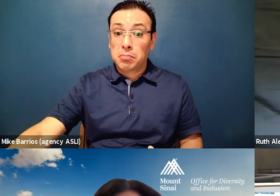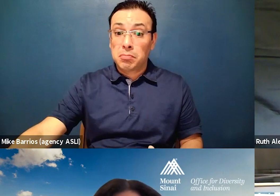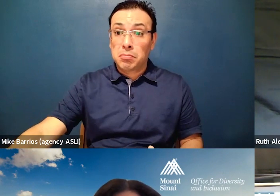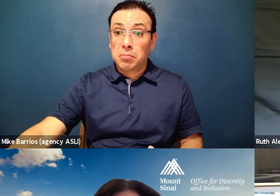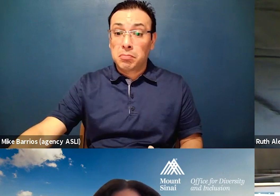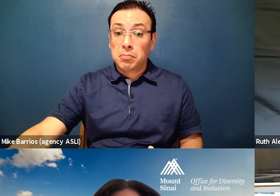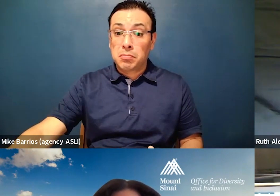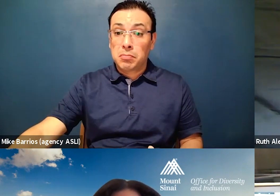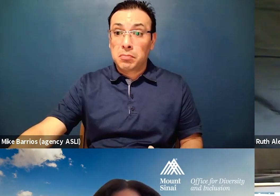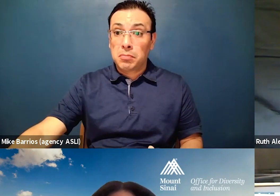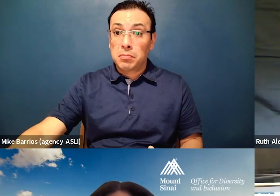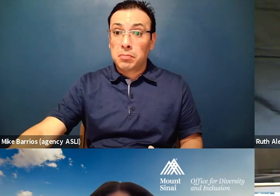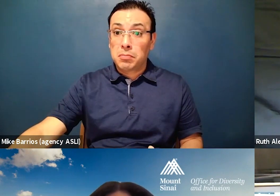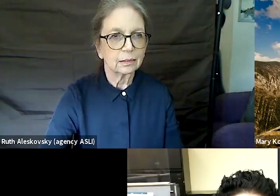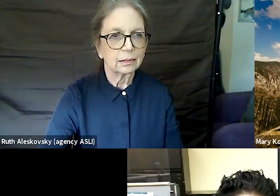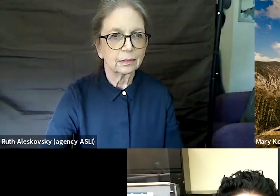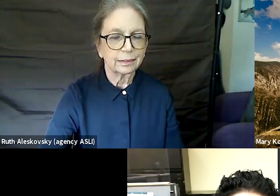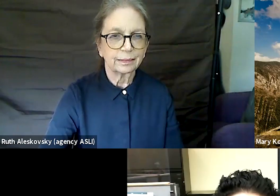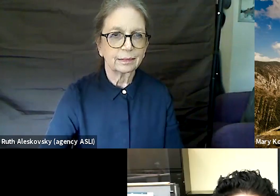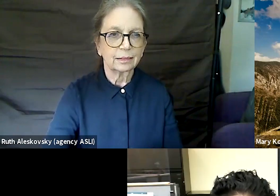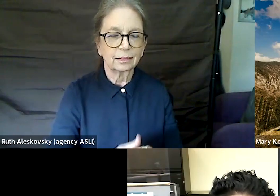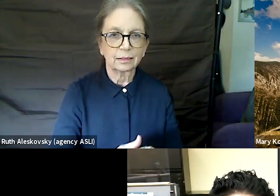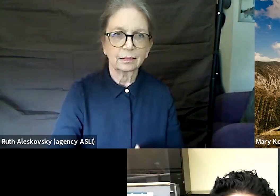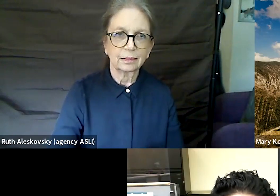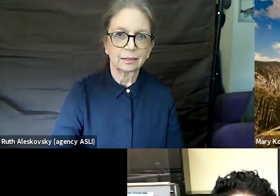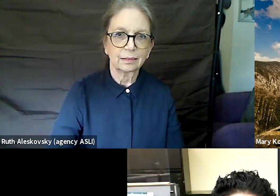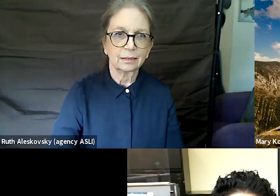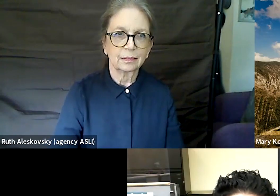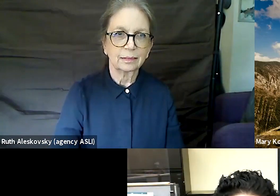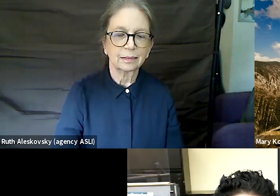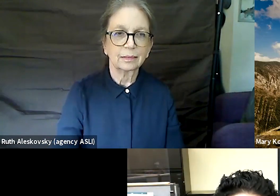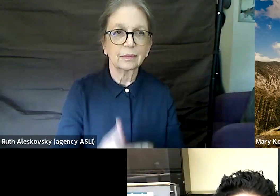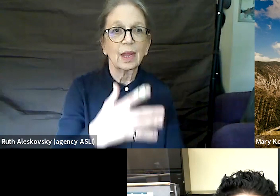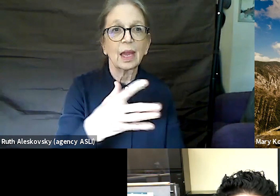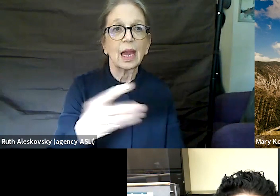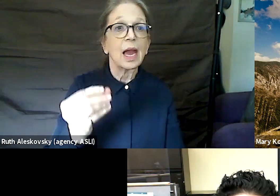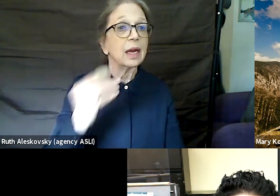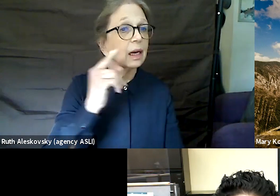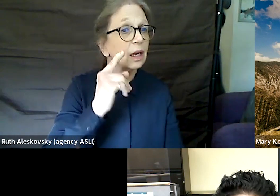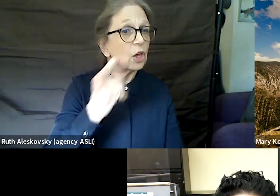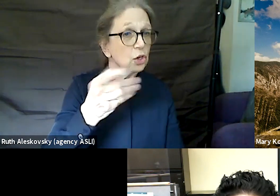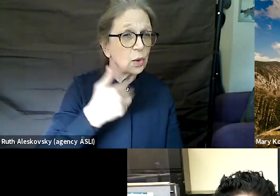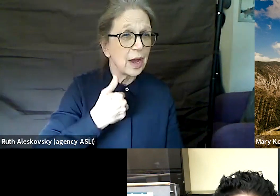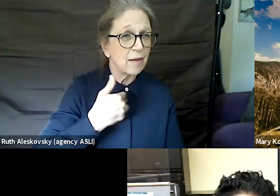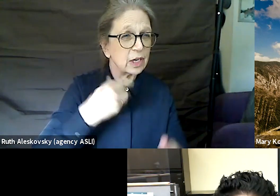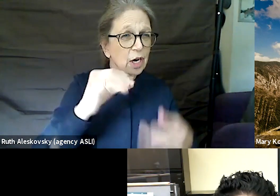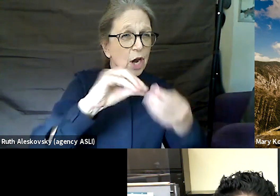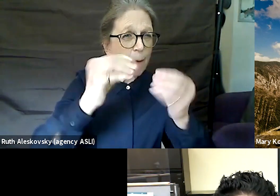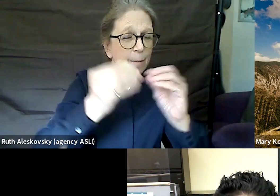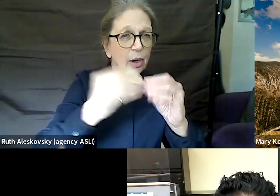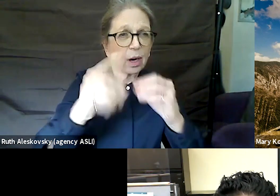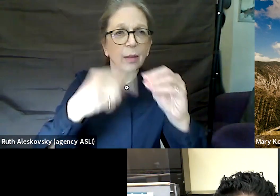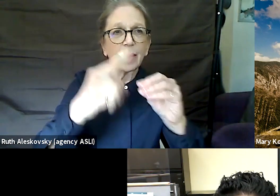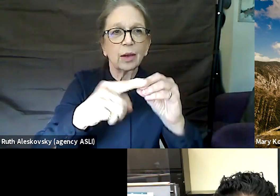vaccine hesitancy? You know, is there a number that you can provide in terms of what percentage of